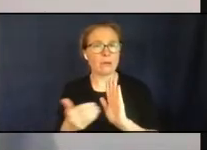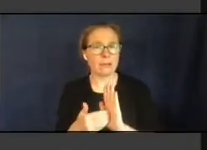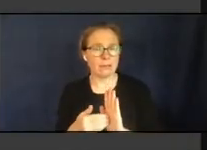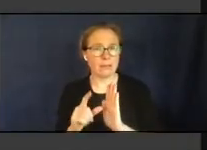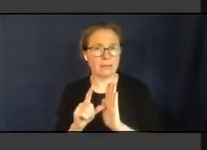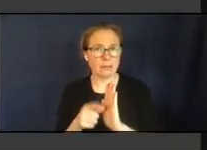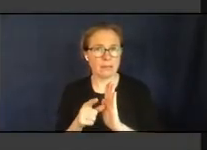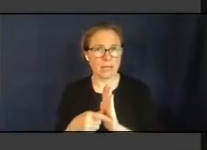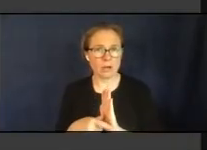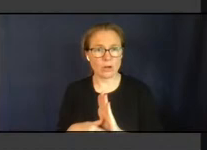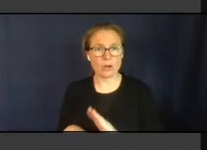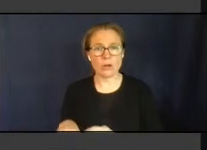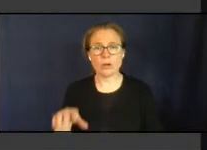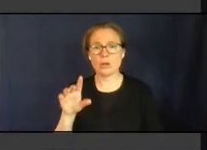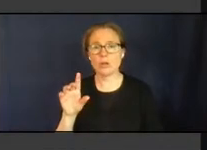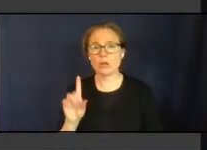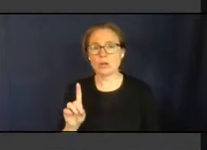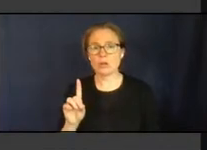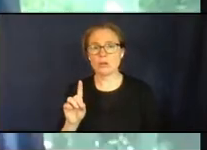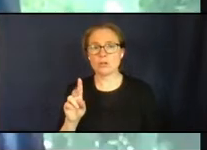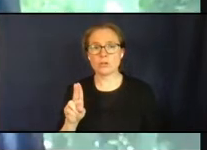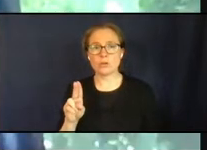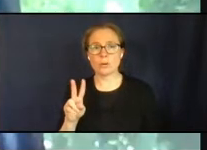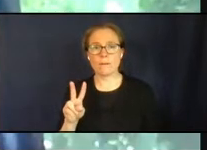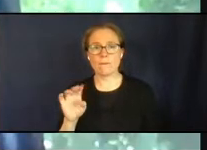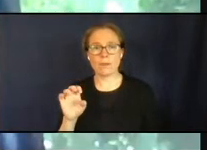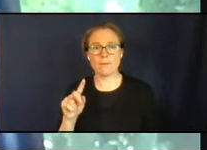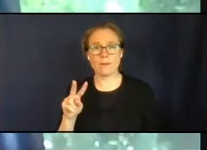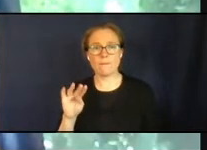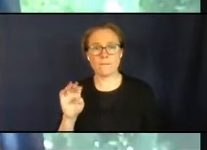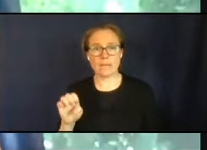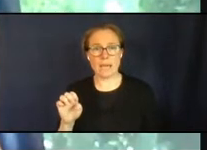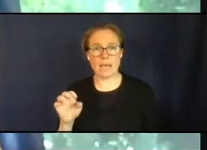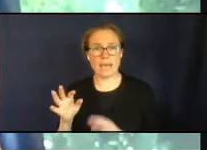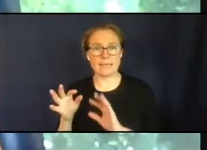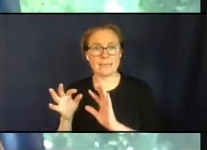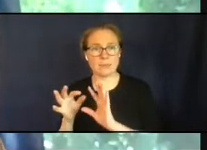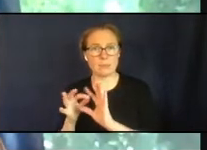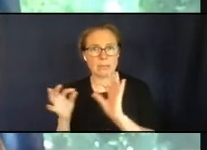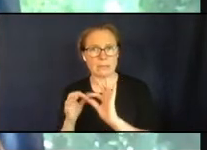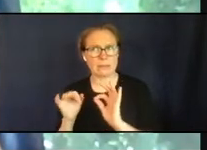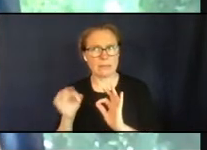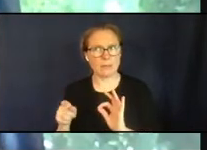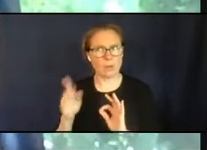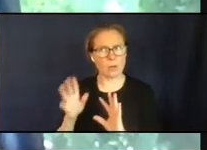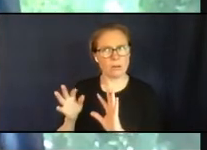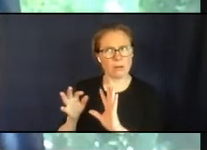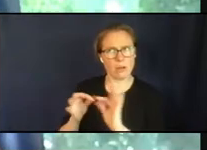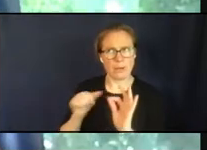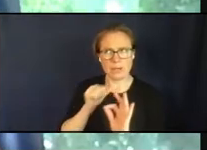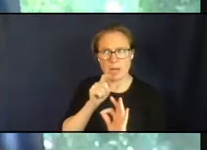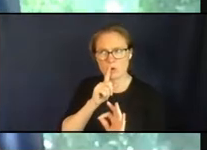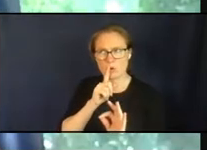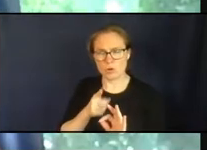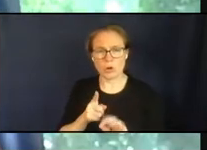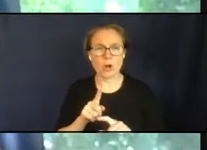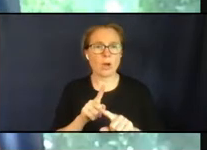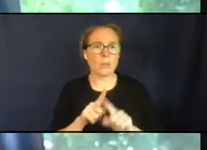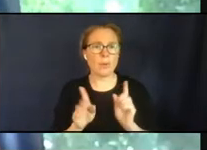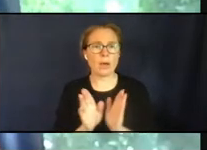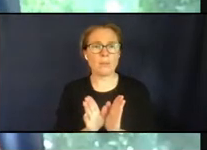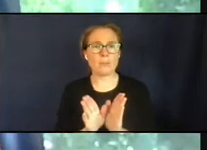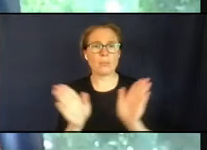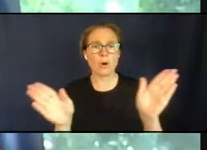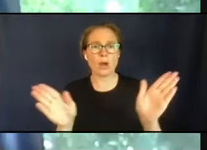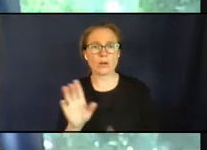Duvivier speaks, if he is going to speak, I'm not sure. But it's about a broader DEI